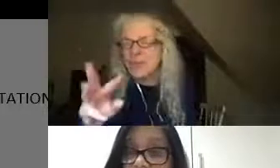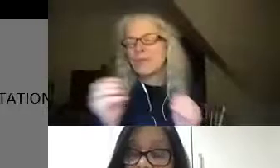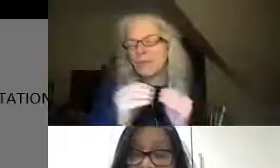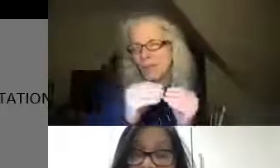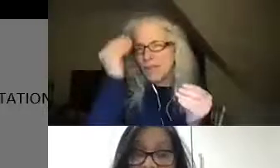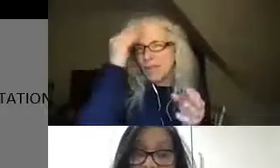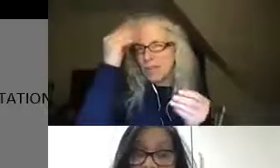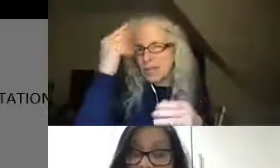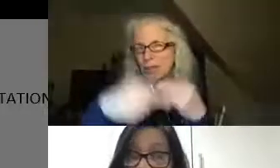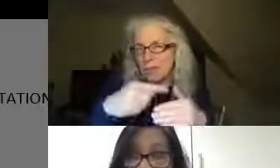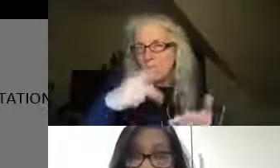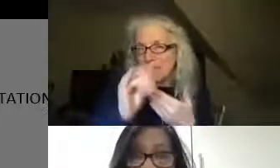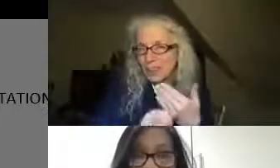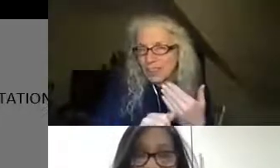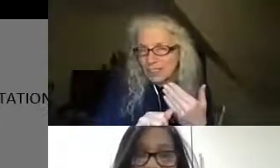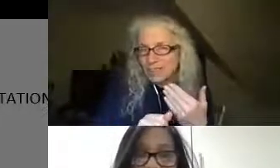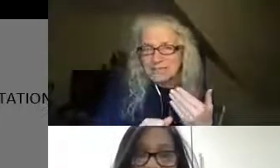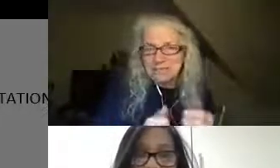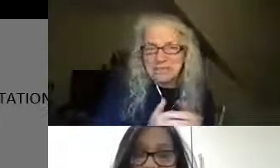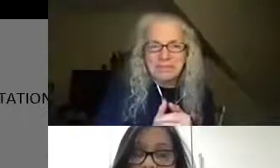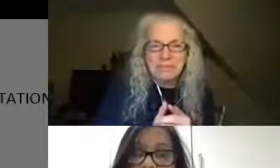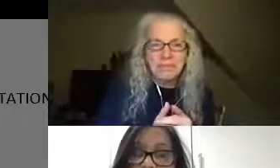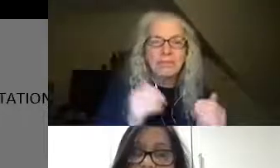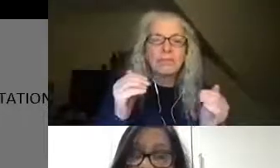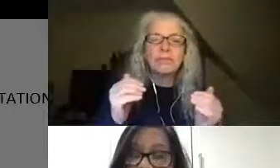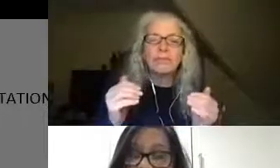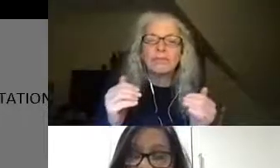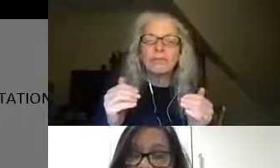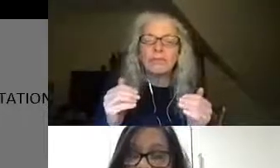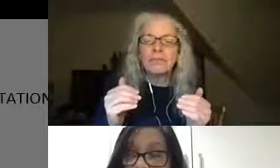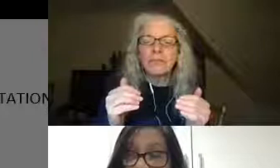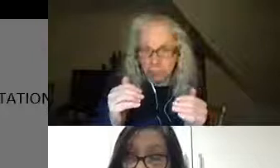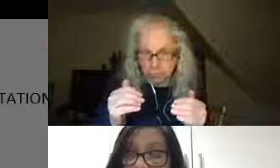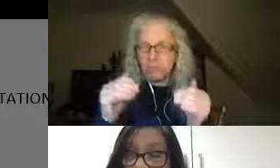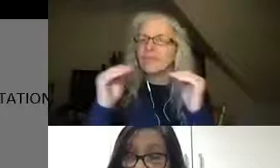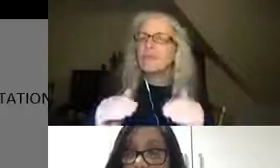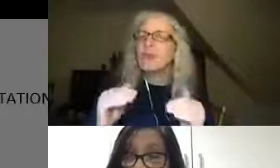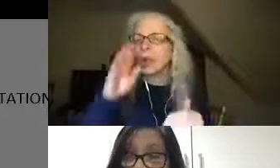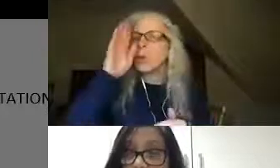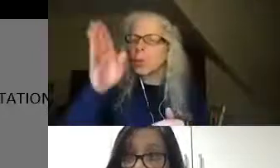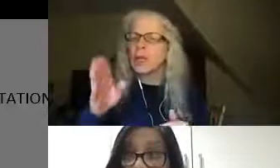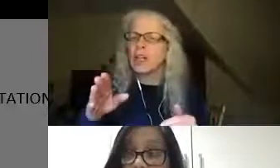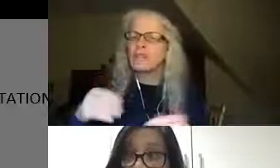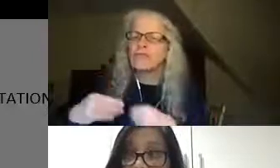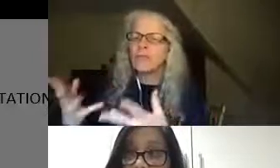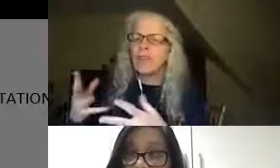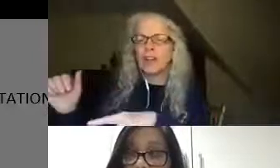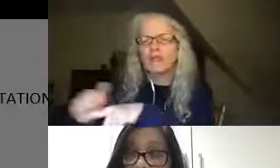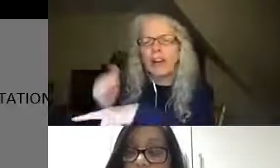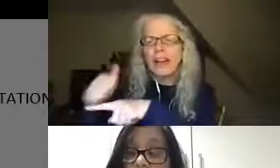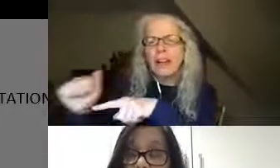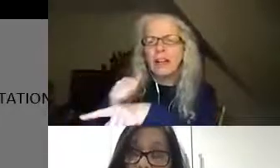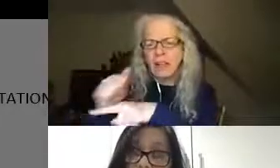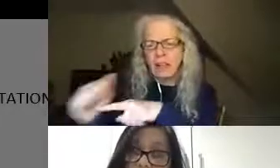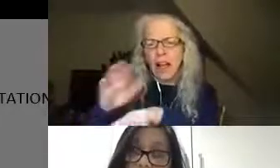project at that website. We have a series of virtual trainings for healthcare providers that we